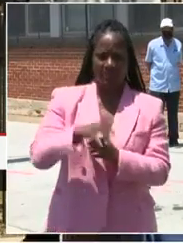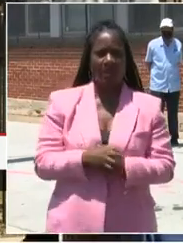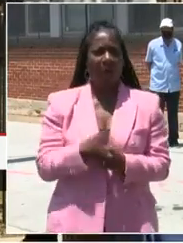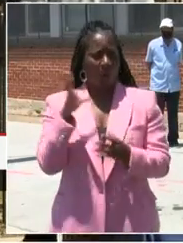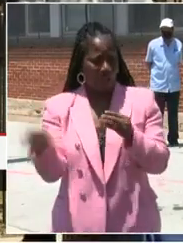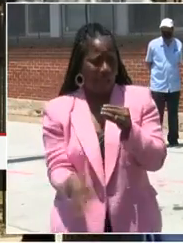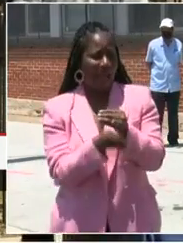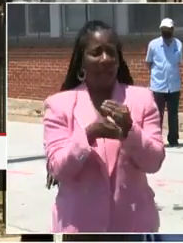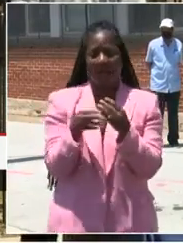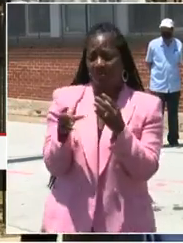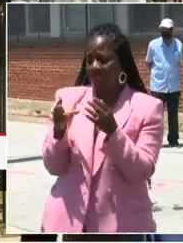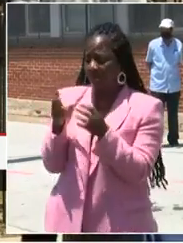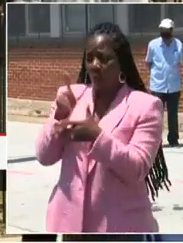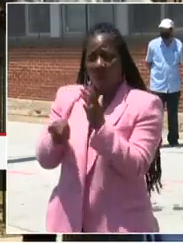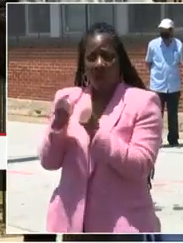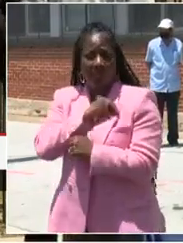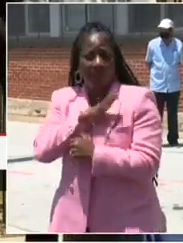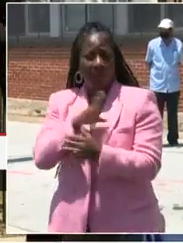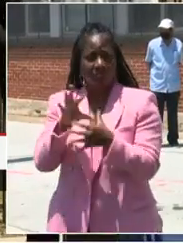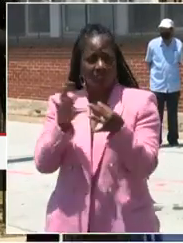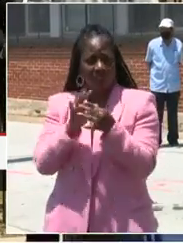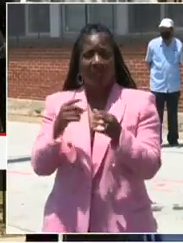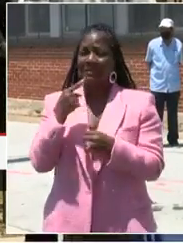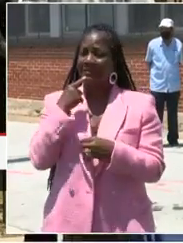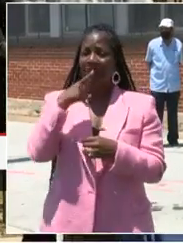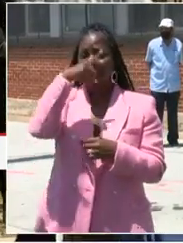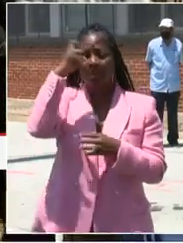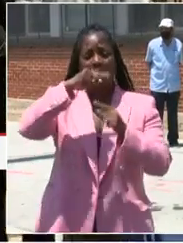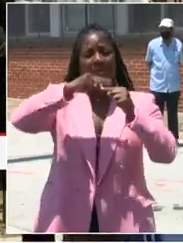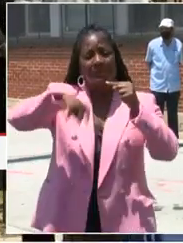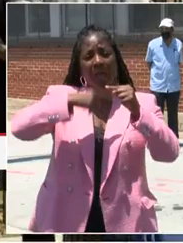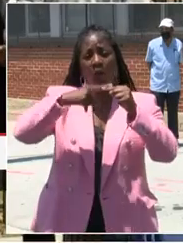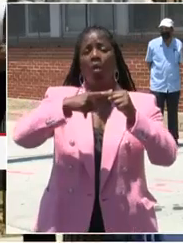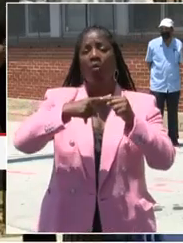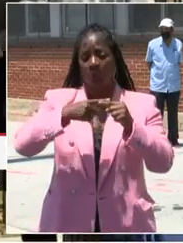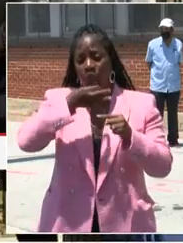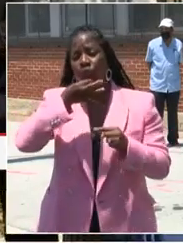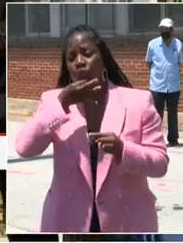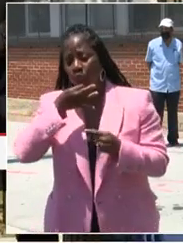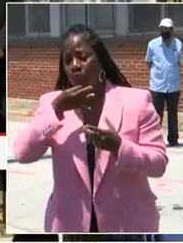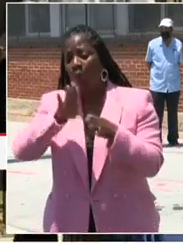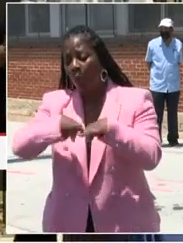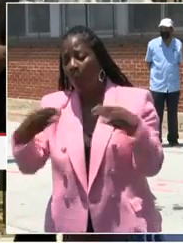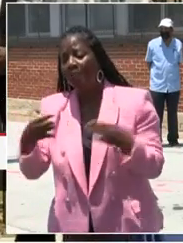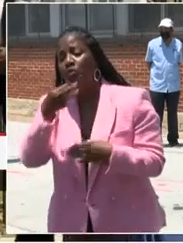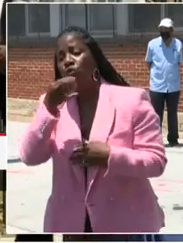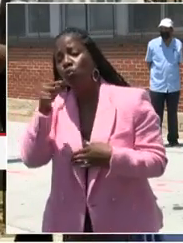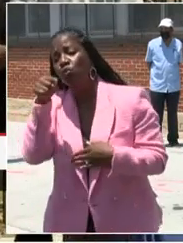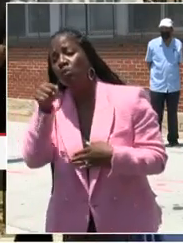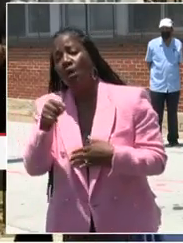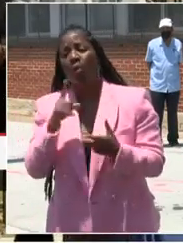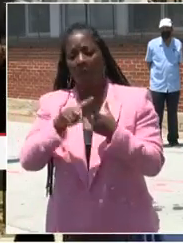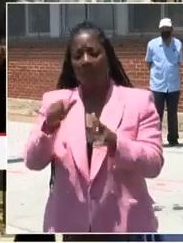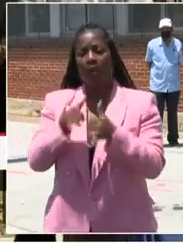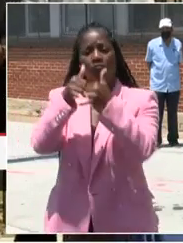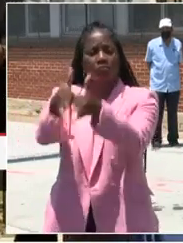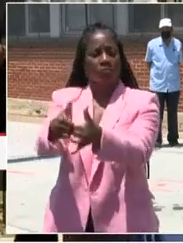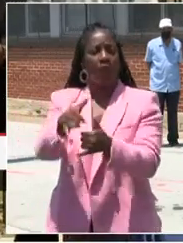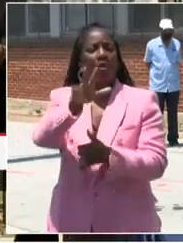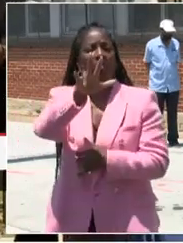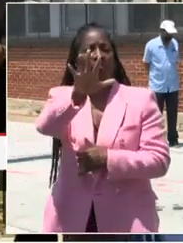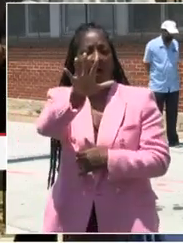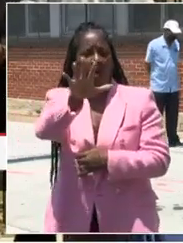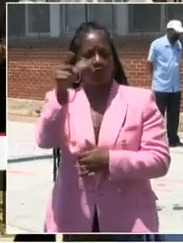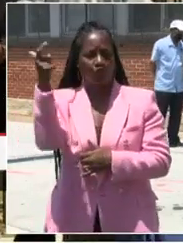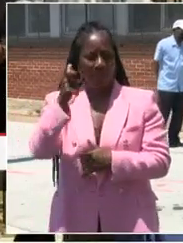on to what the mayor said, and said that this summer cycle of grants that's opening up, we'll be awarding 35 grants. It'll be